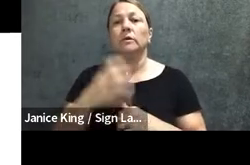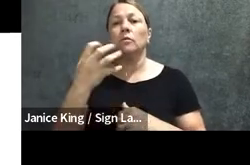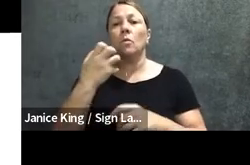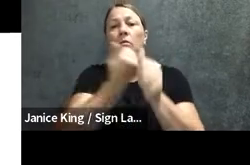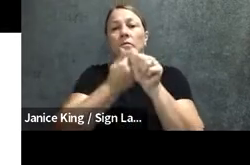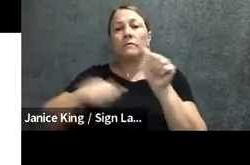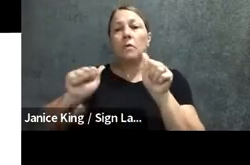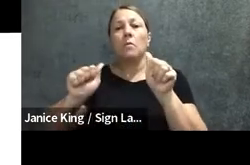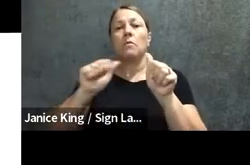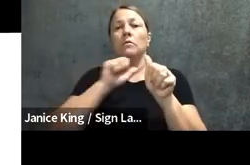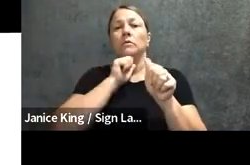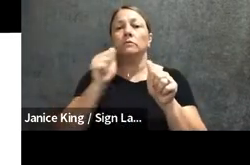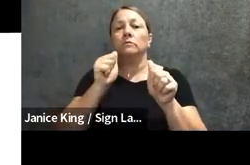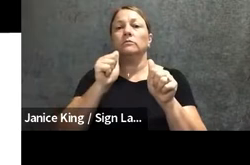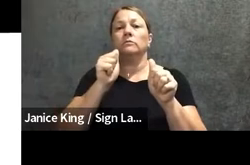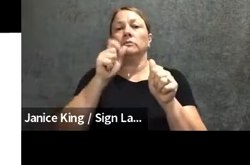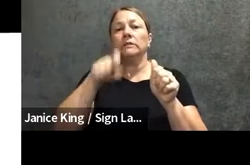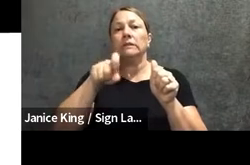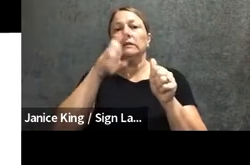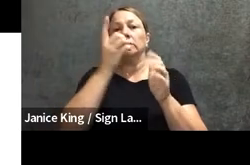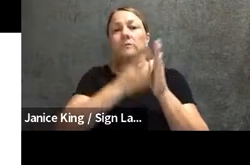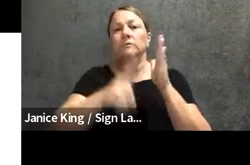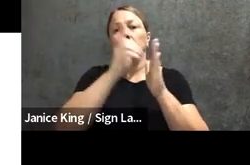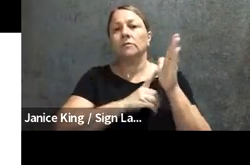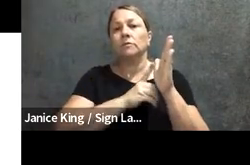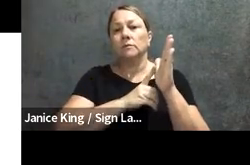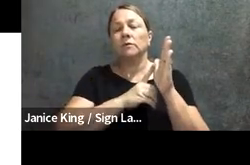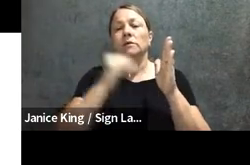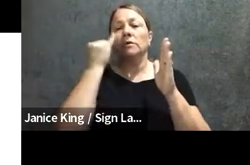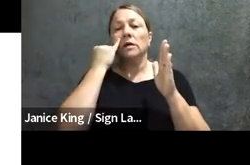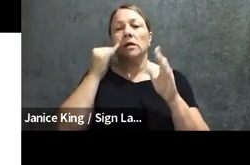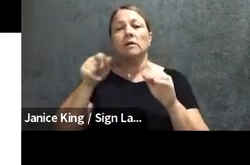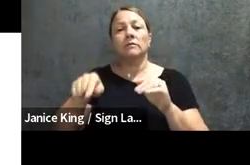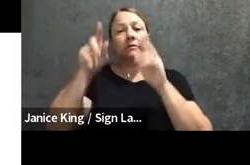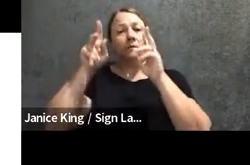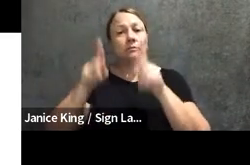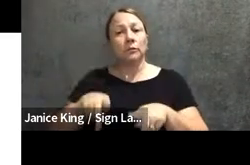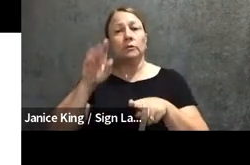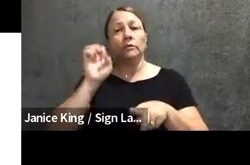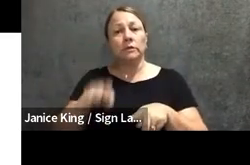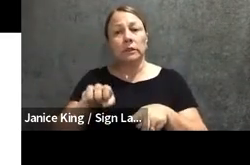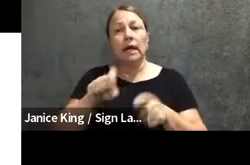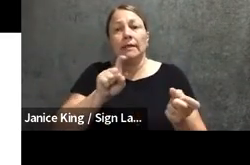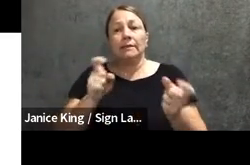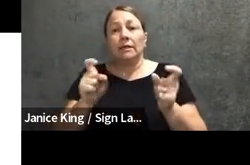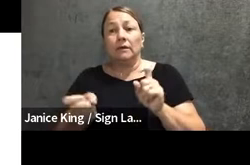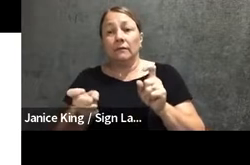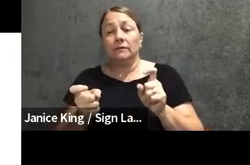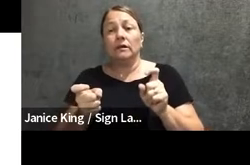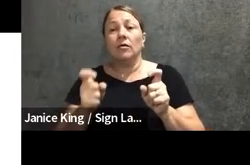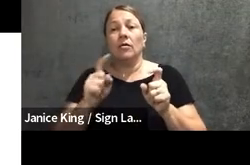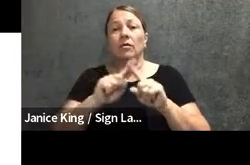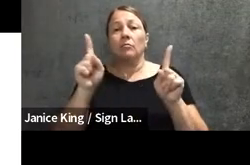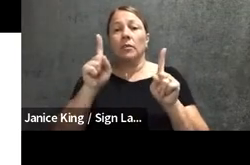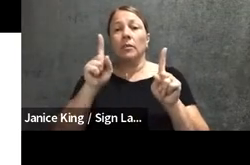discrimination. Unless that the entity can demonstrate that making the modifications would fundamentally alter the nature of the